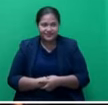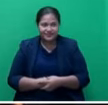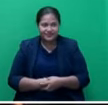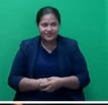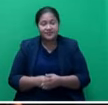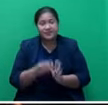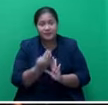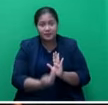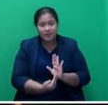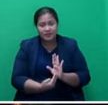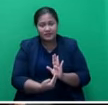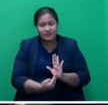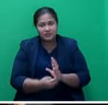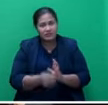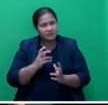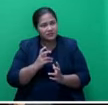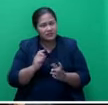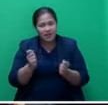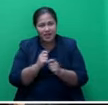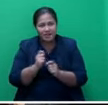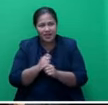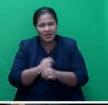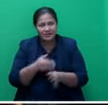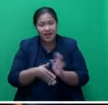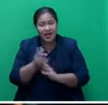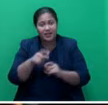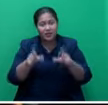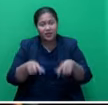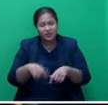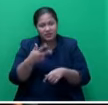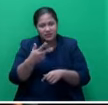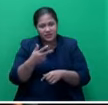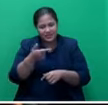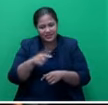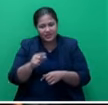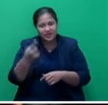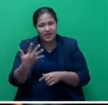Bill for an Act to amend the High Court Act 1875, Bill number 1 of